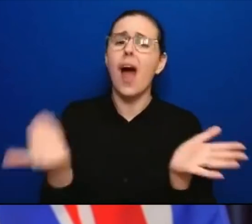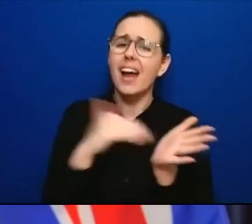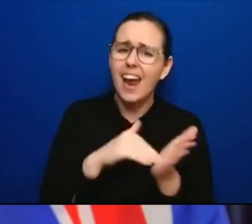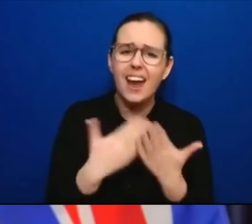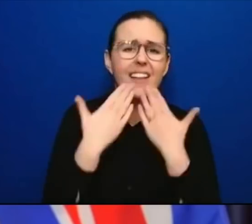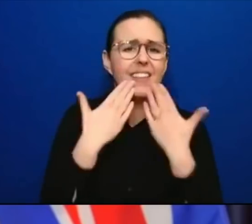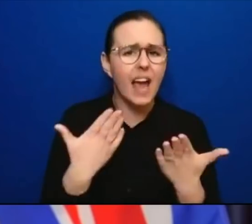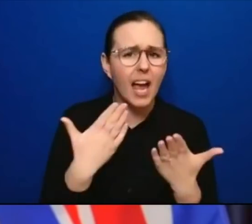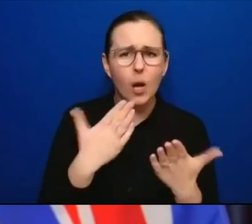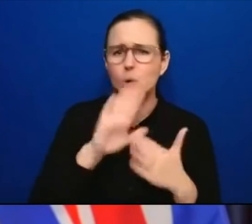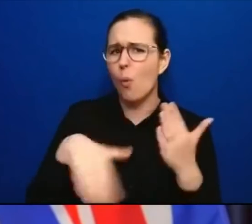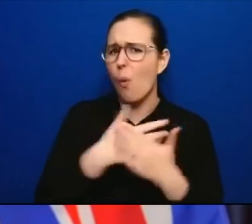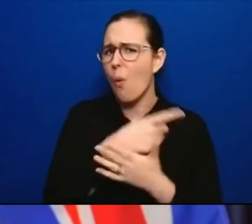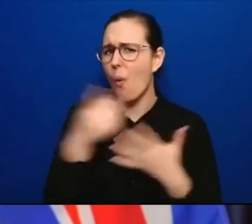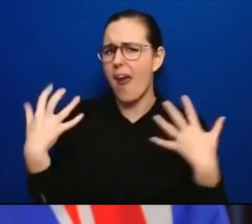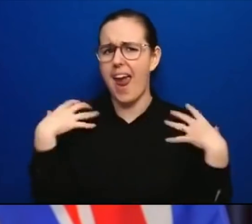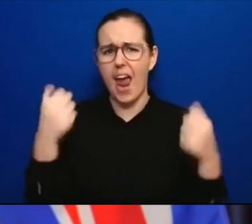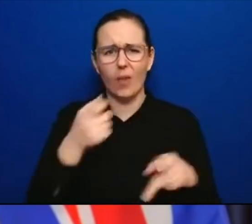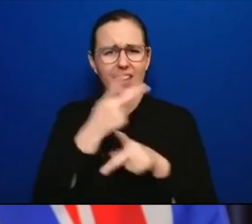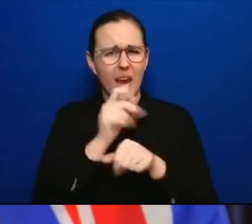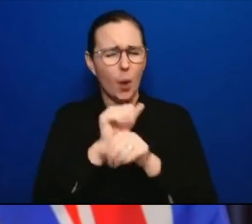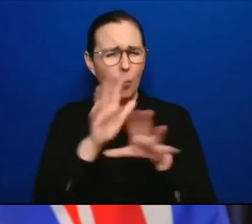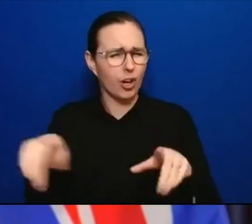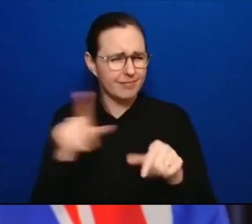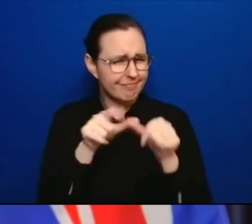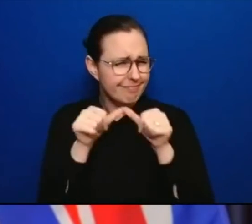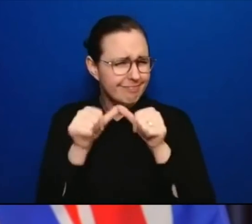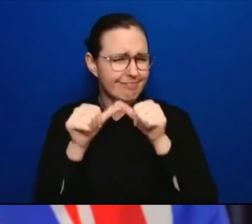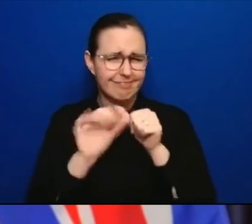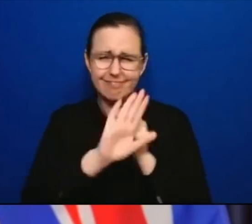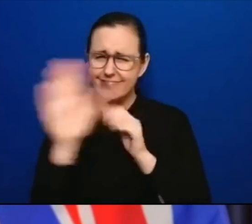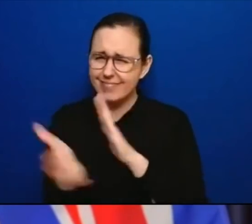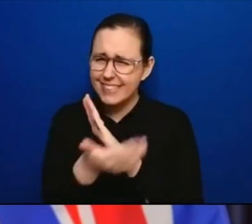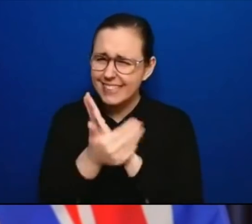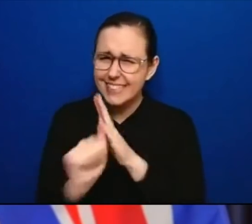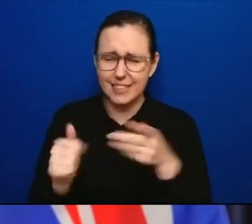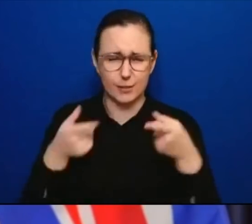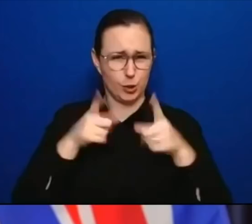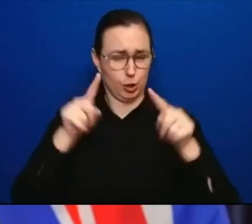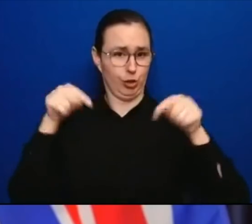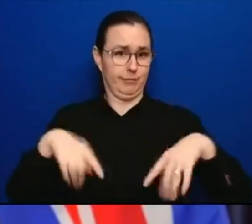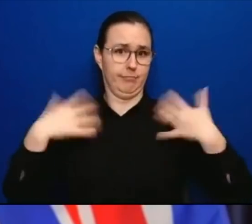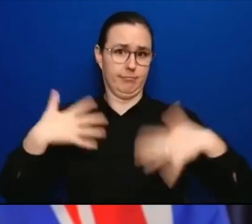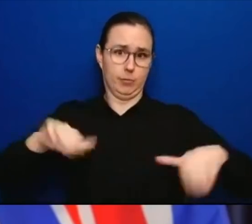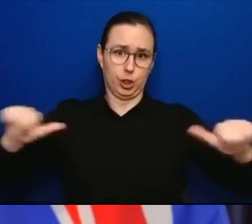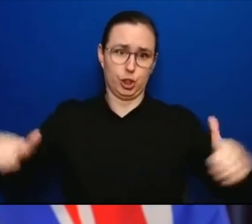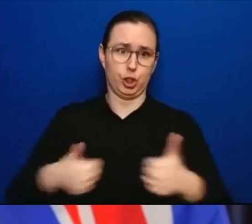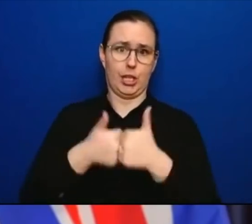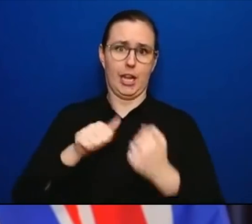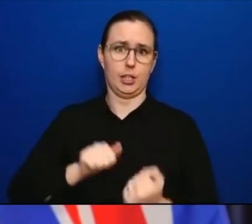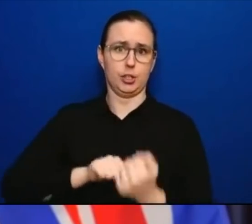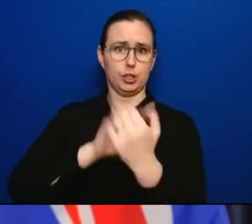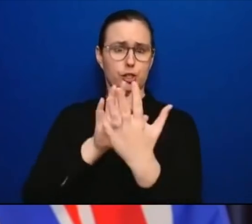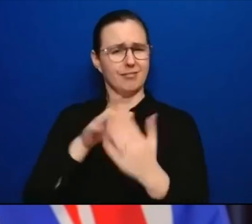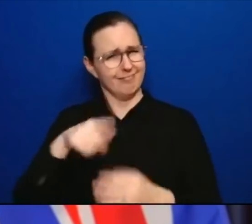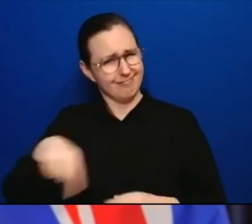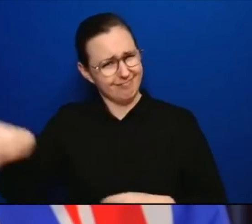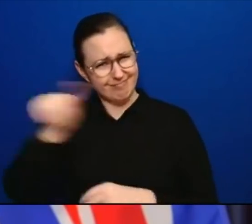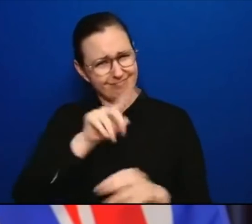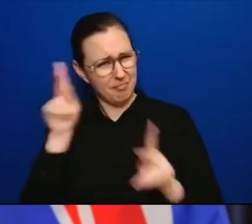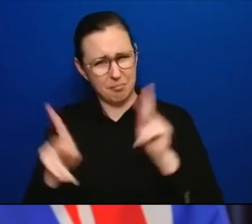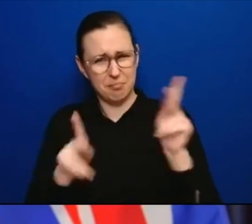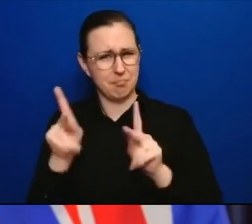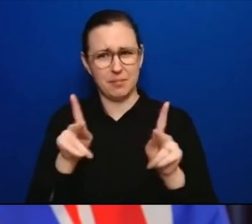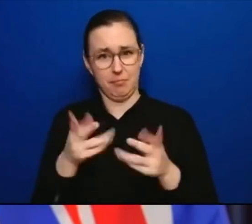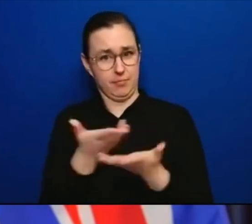again my gratitude to all those healthcare workers for their endurance and skill in meeting this challenge, which is an extraordinary one